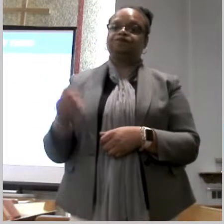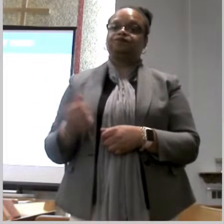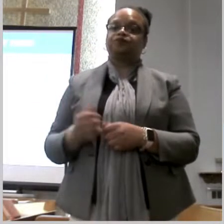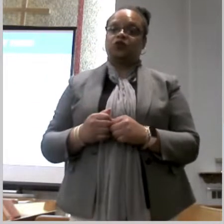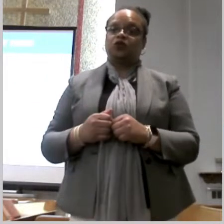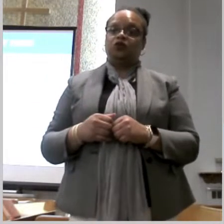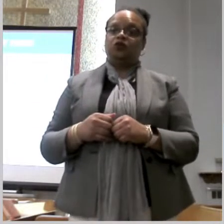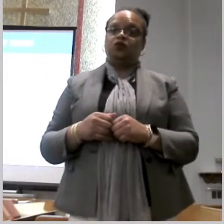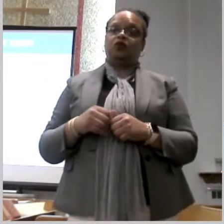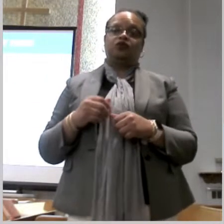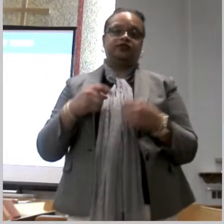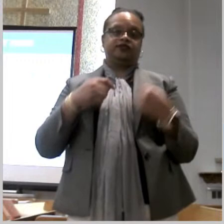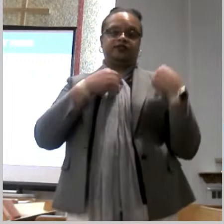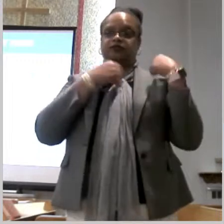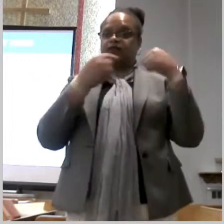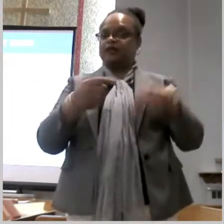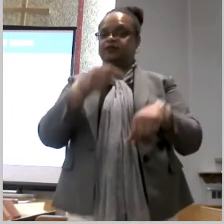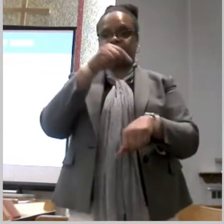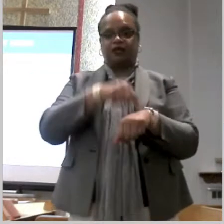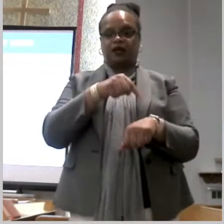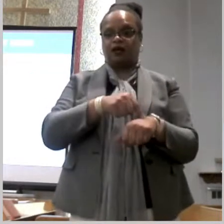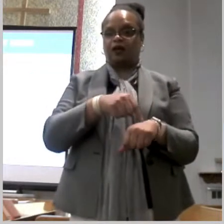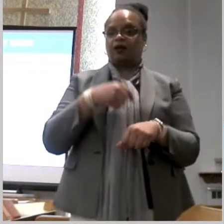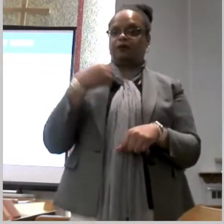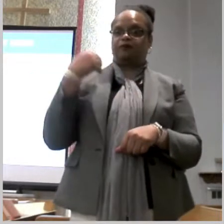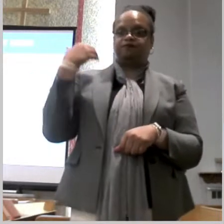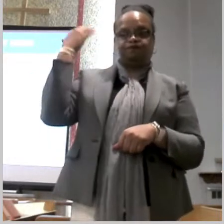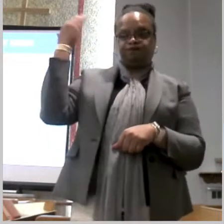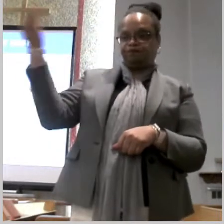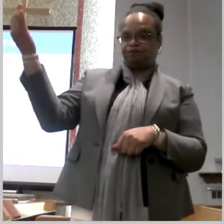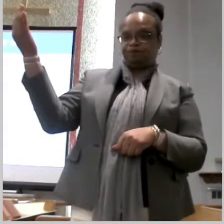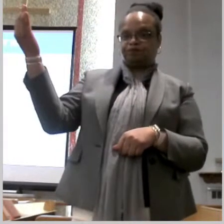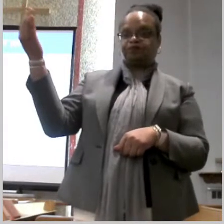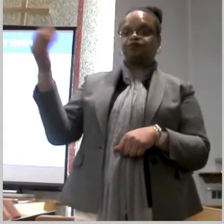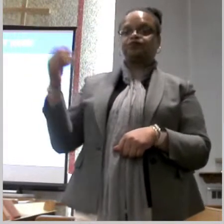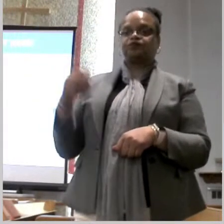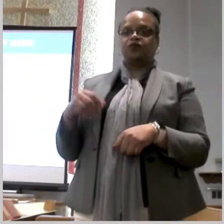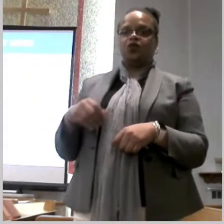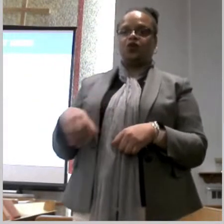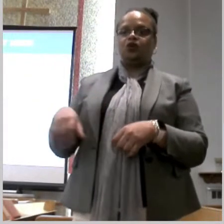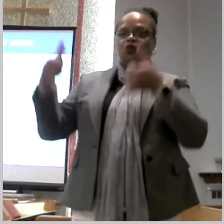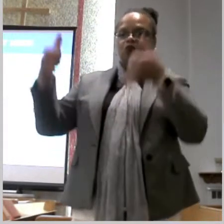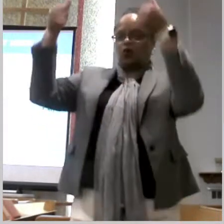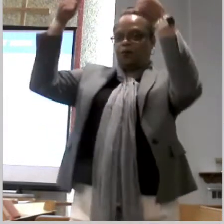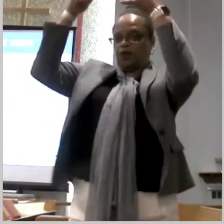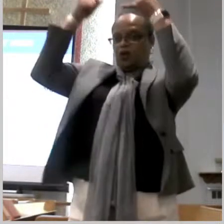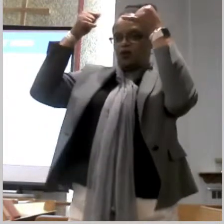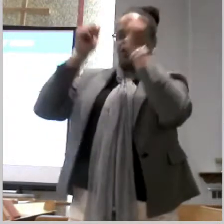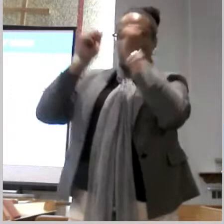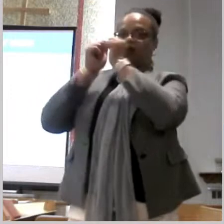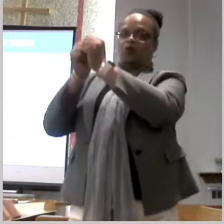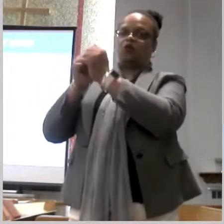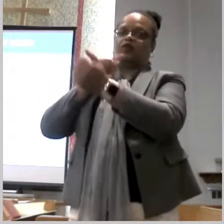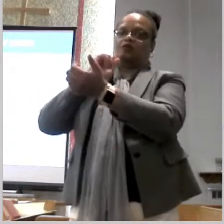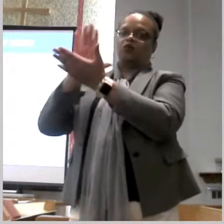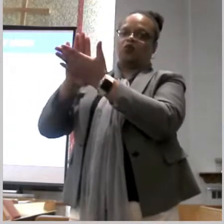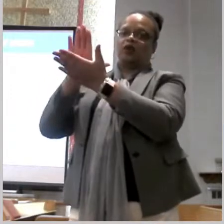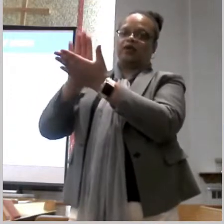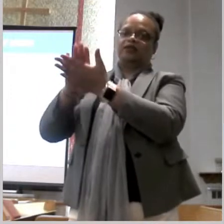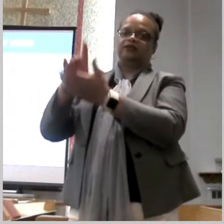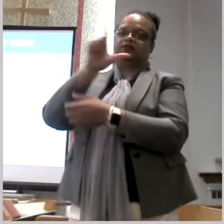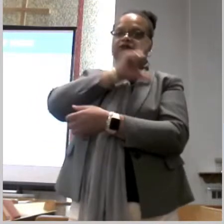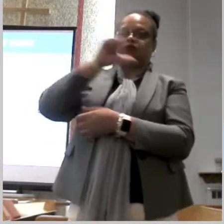High. Throughout the endless ages, you will be crowned